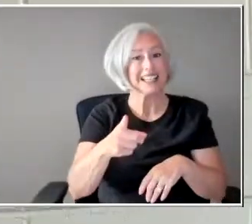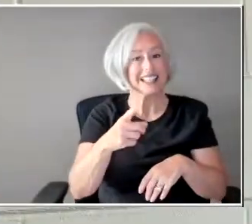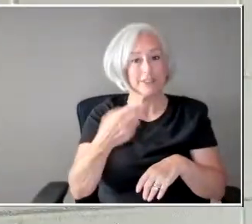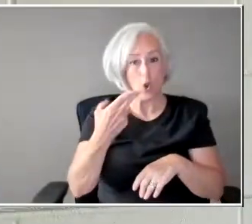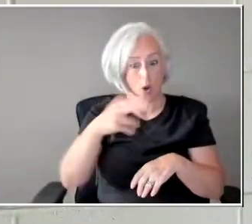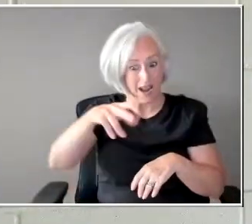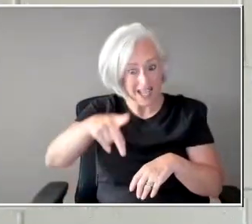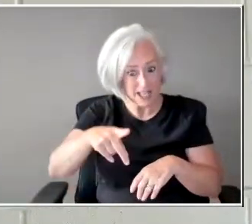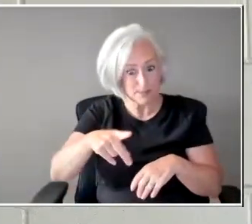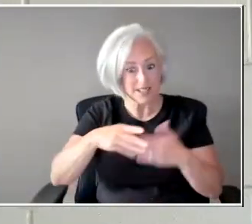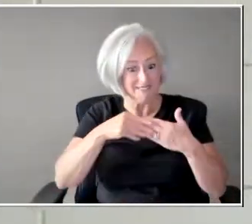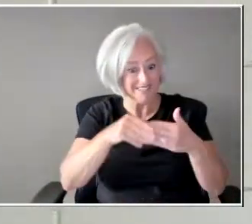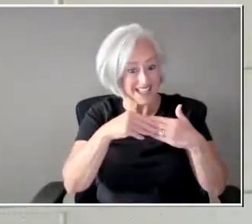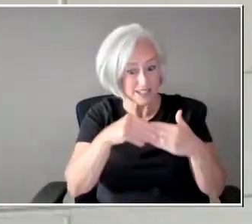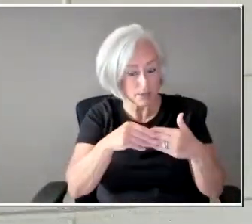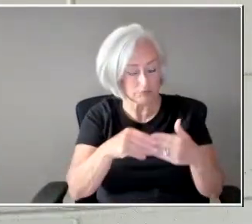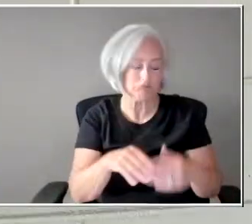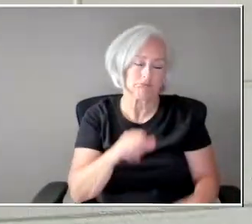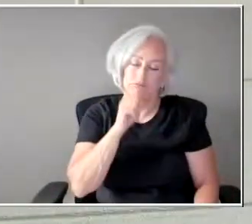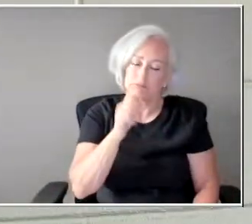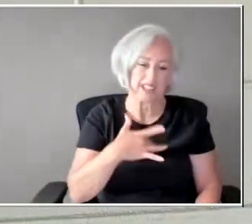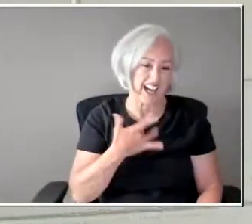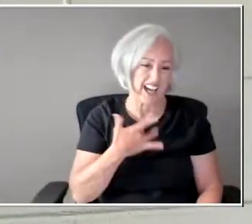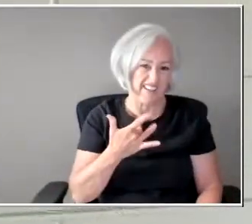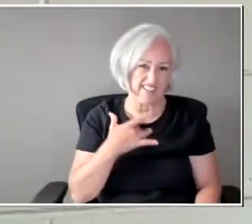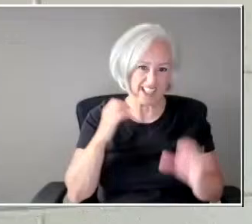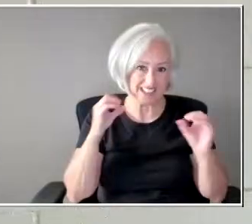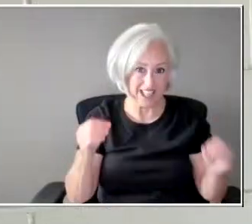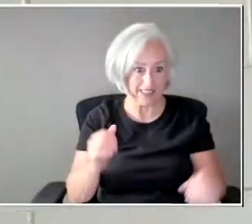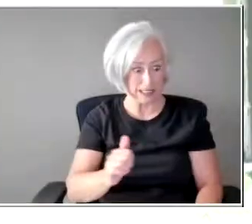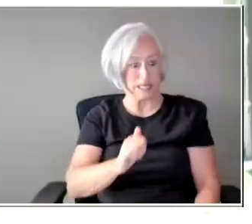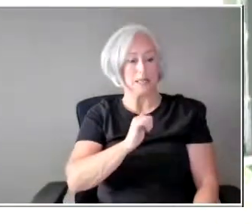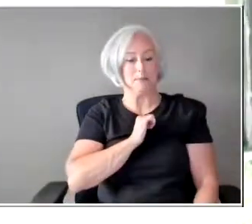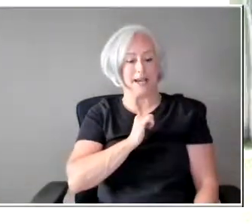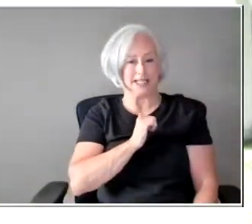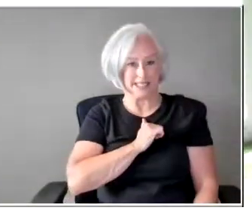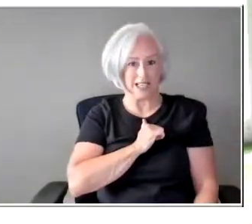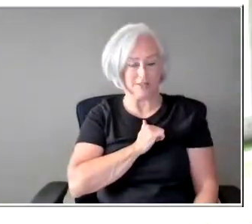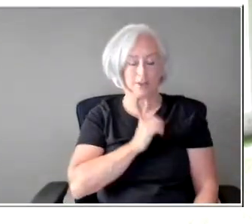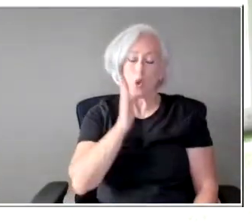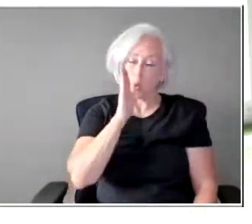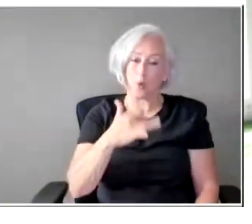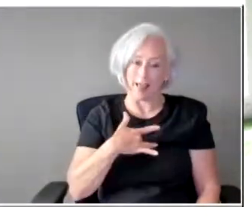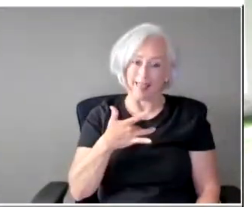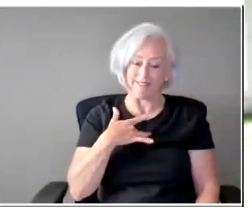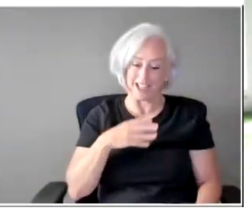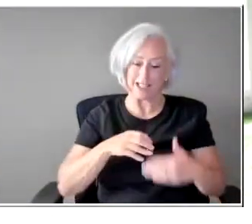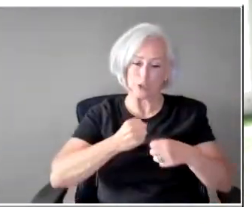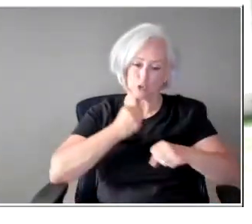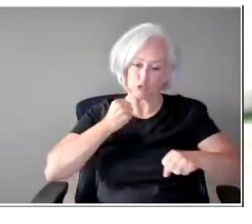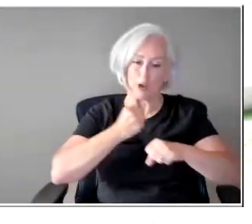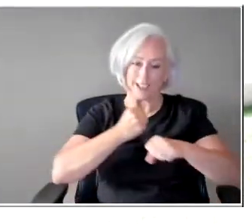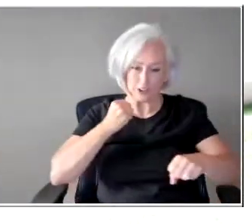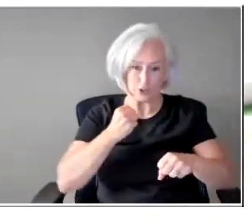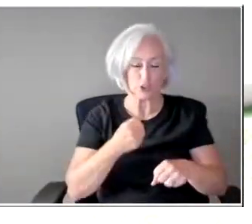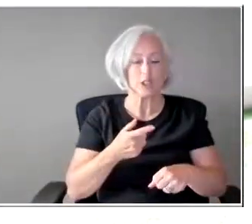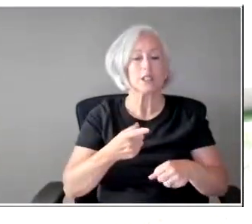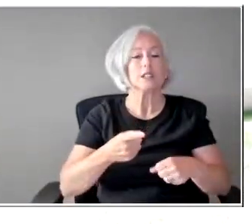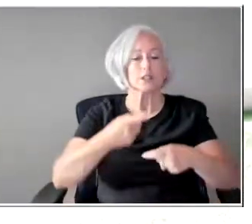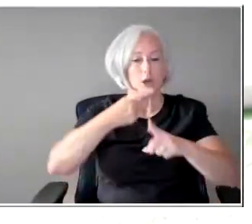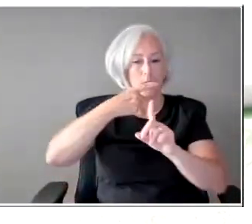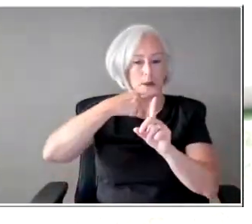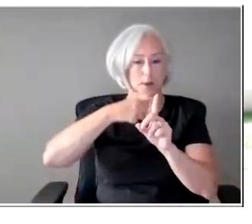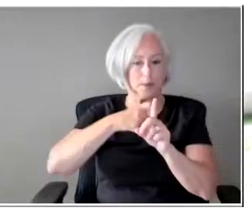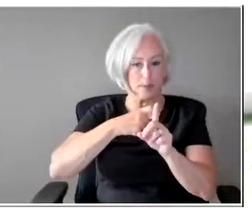don't have super flexible hips, like myself, you might start to feel a stretch here. If you want to intensify the stretch, all you have to do is put your hand on your